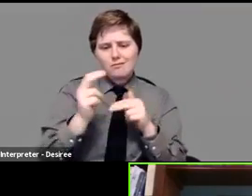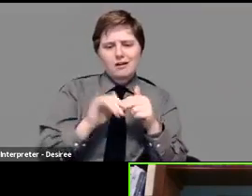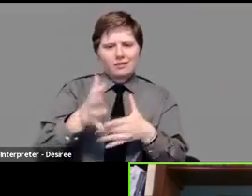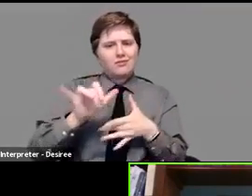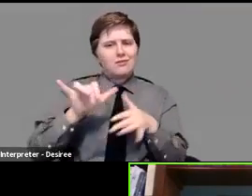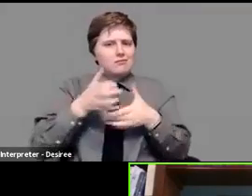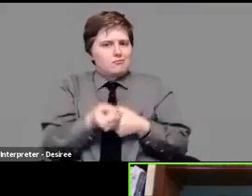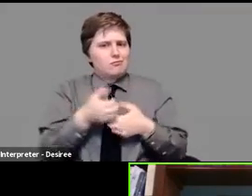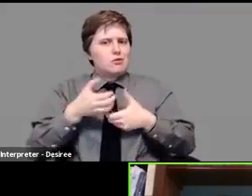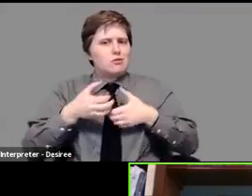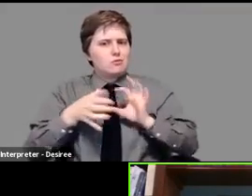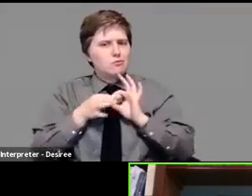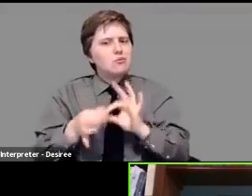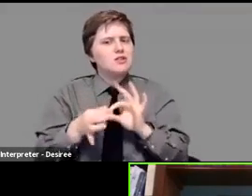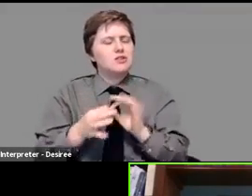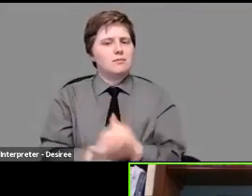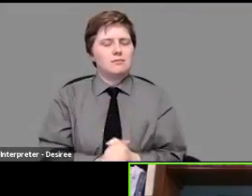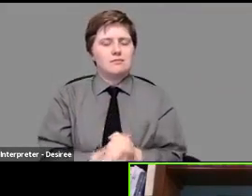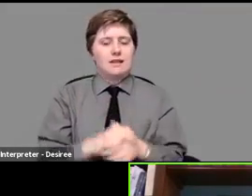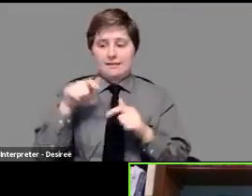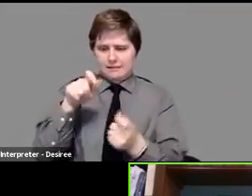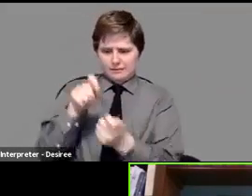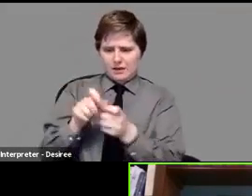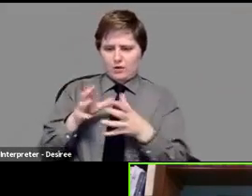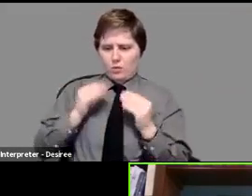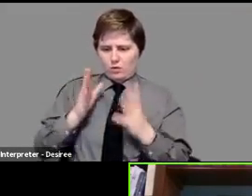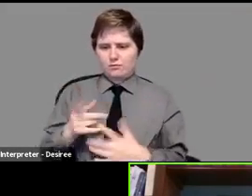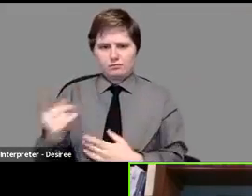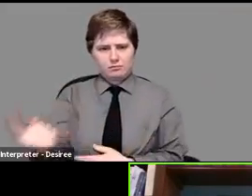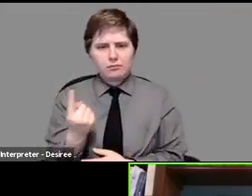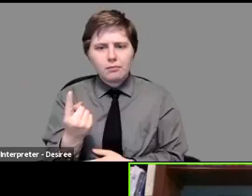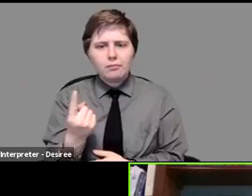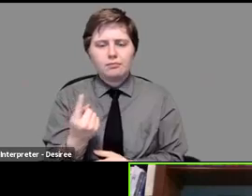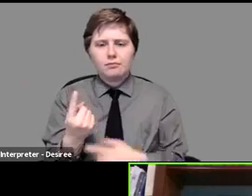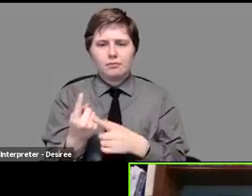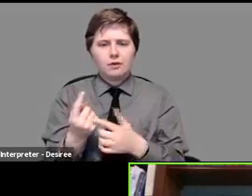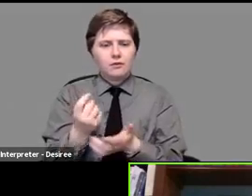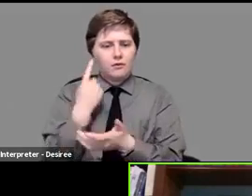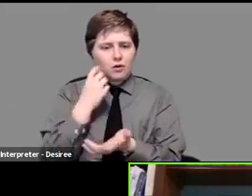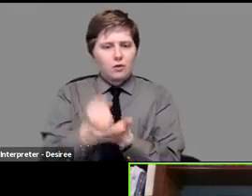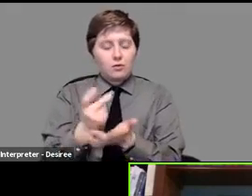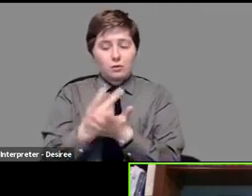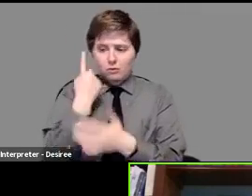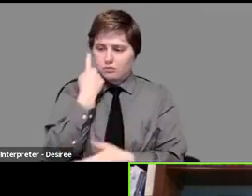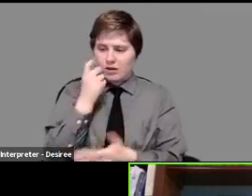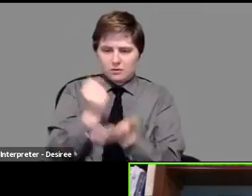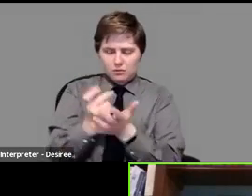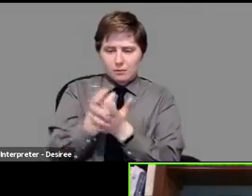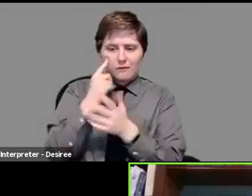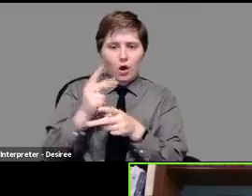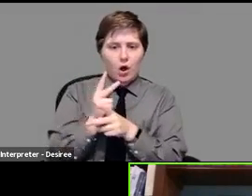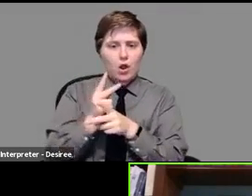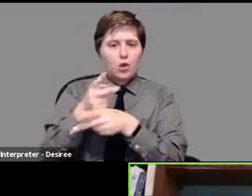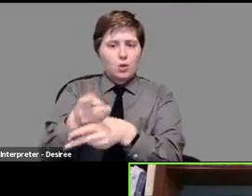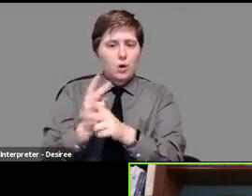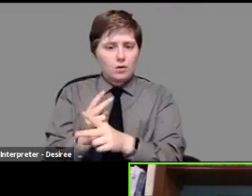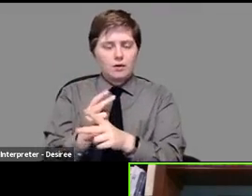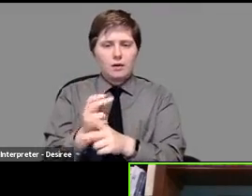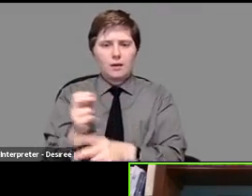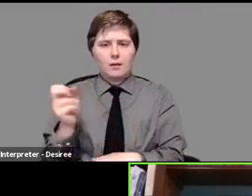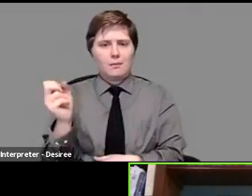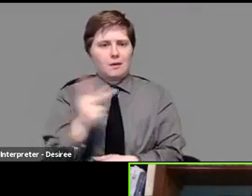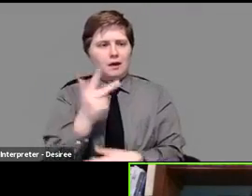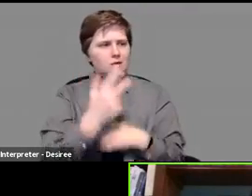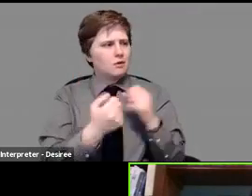relationship. And this particular business owner, he came to our board approval because we had just approved him for a loan, and he went back 3 years. He